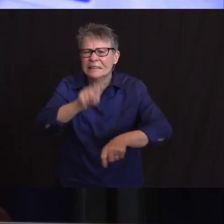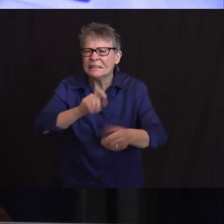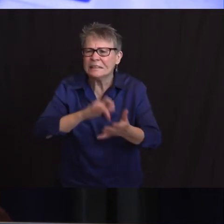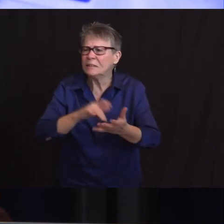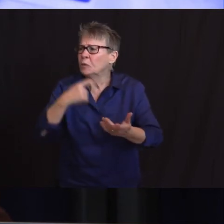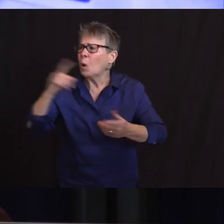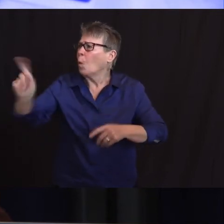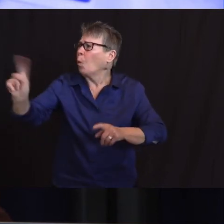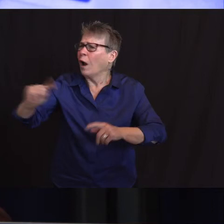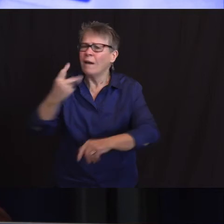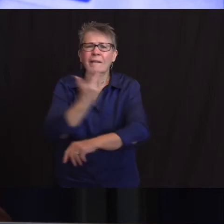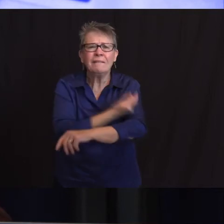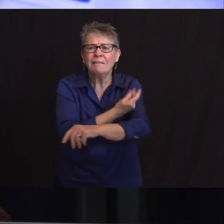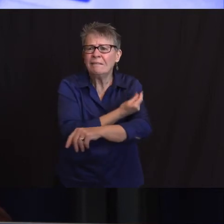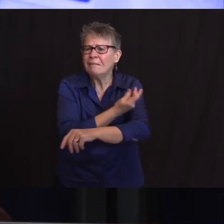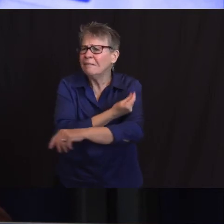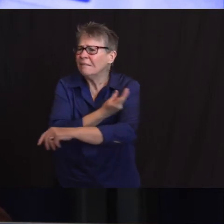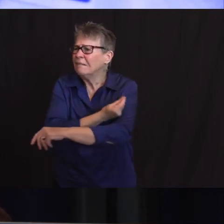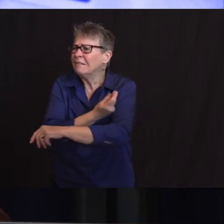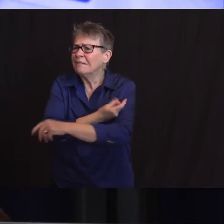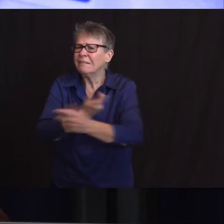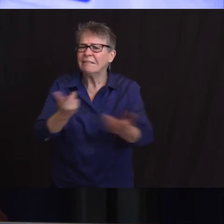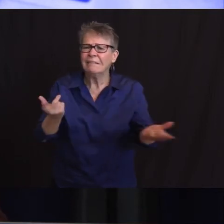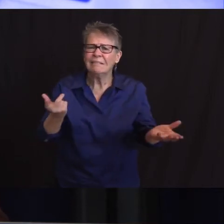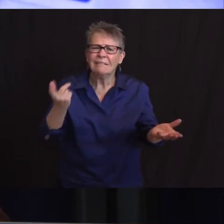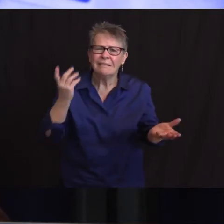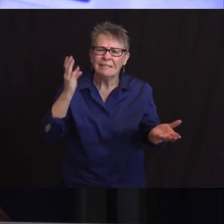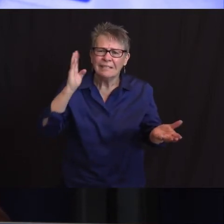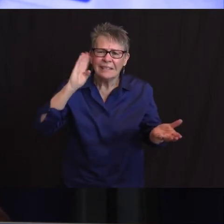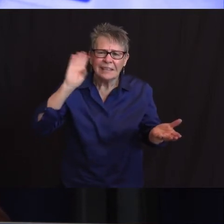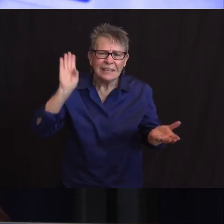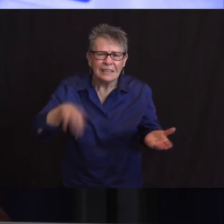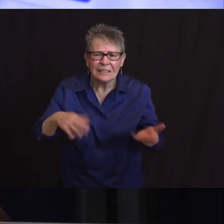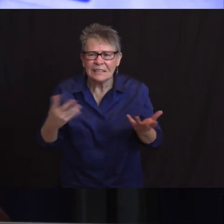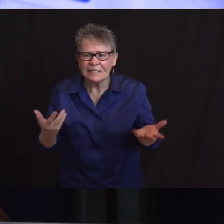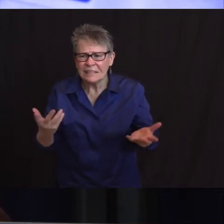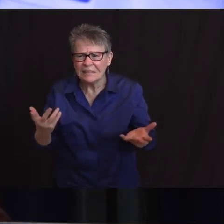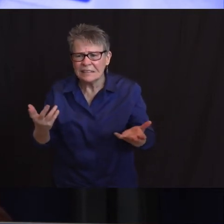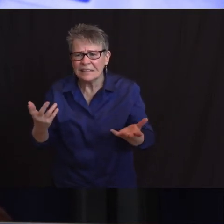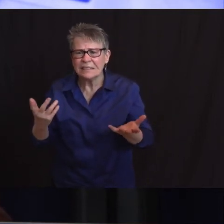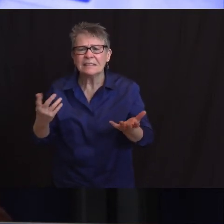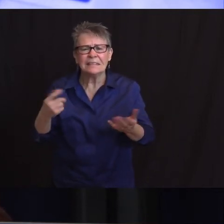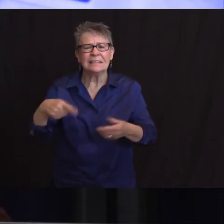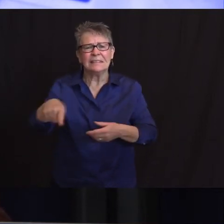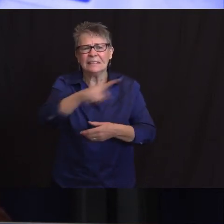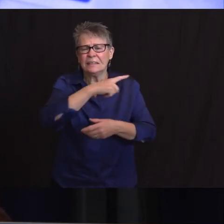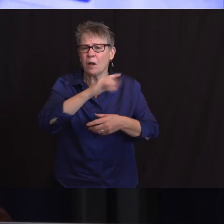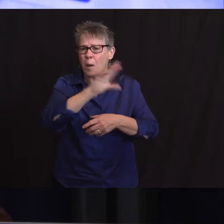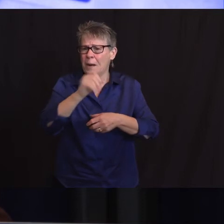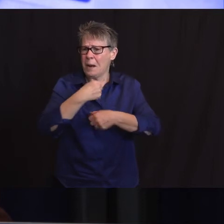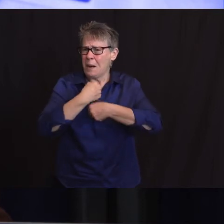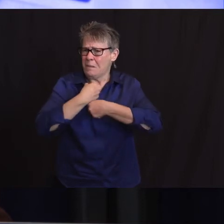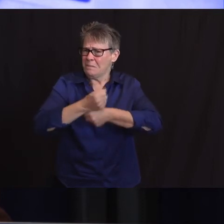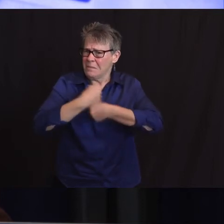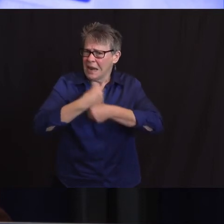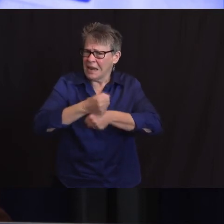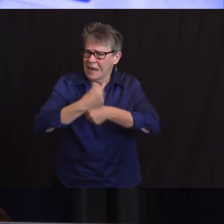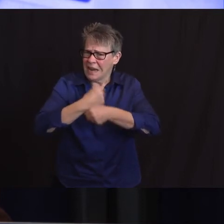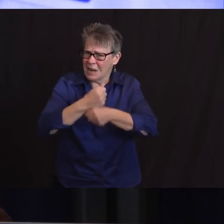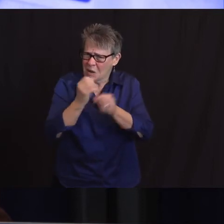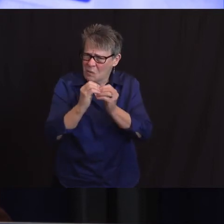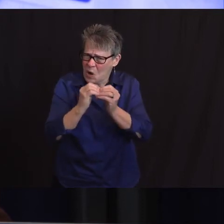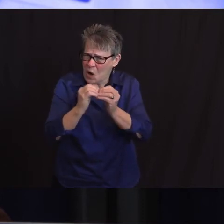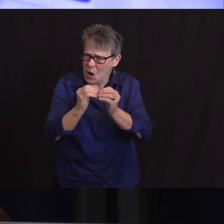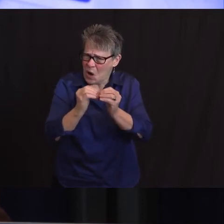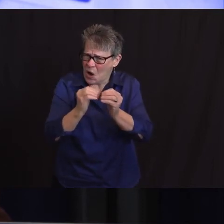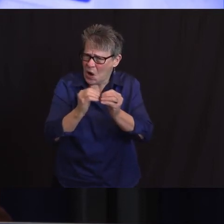capacity of Pfizer and Moderna vaccines is increasing slowly. It's great news that we are closer to having an